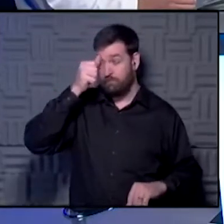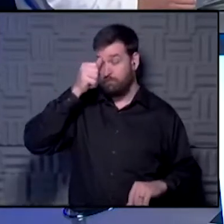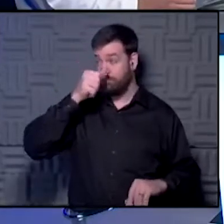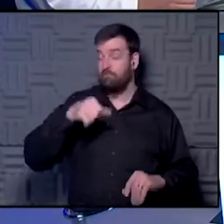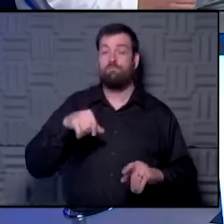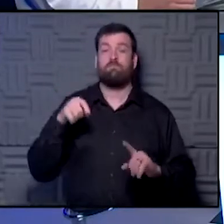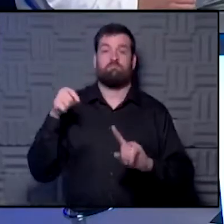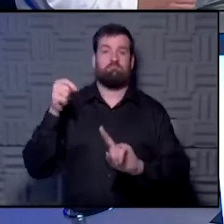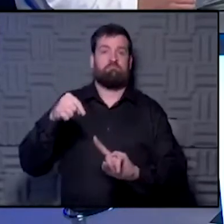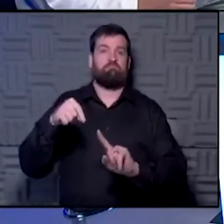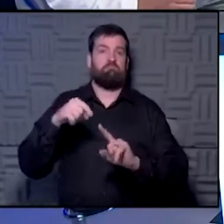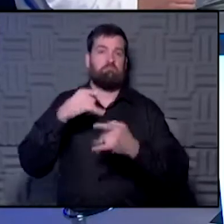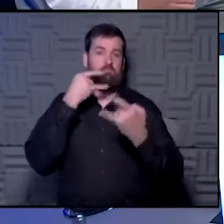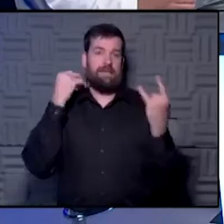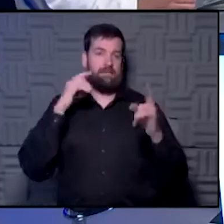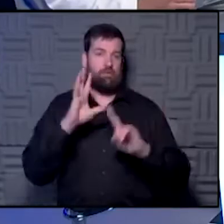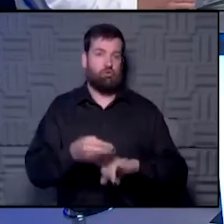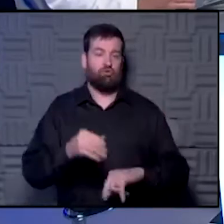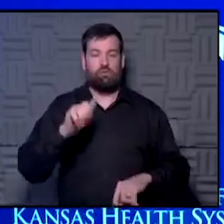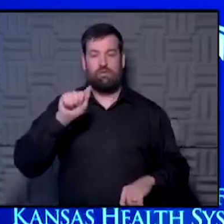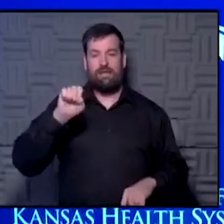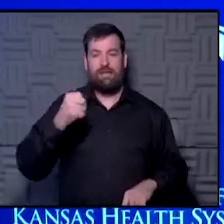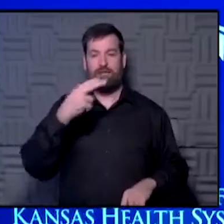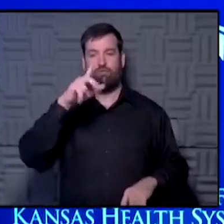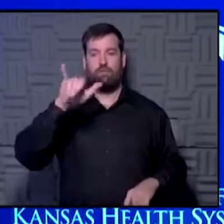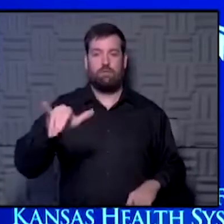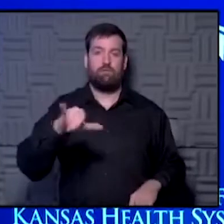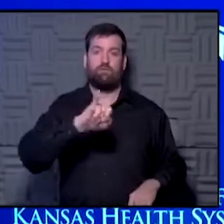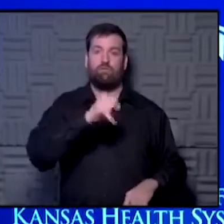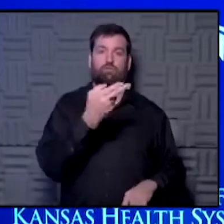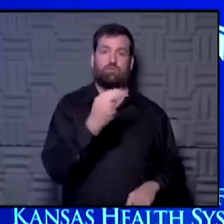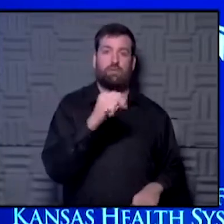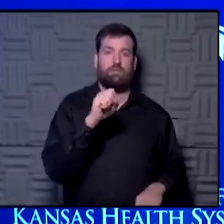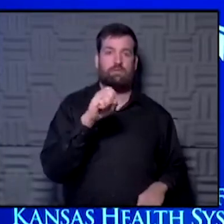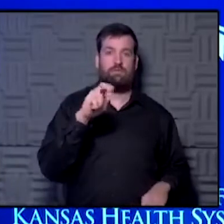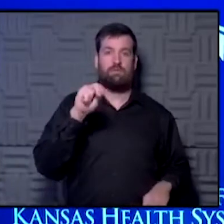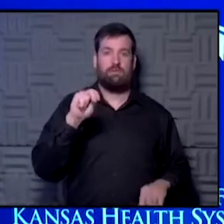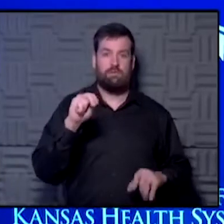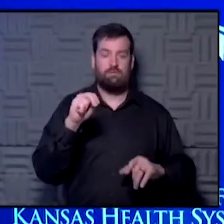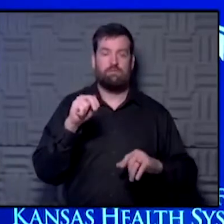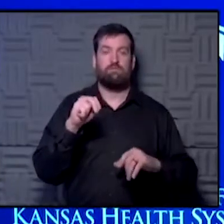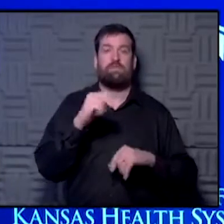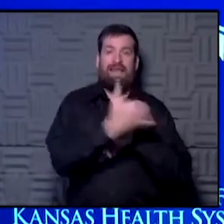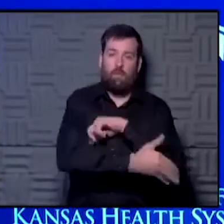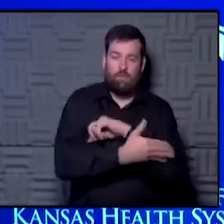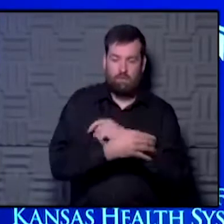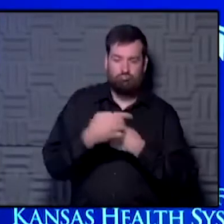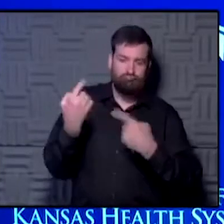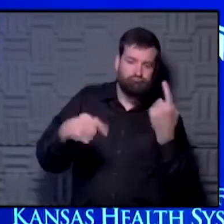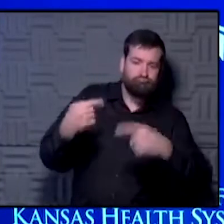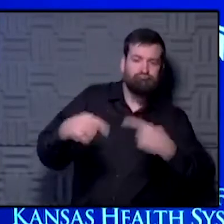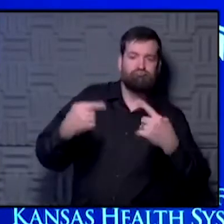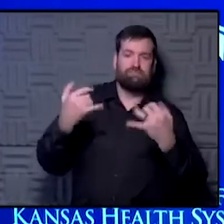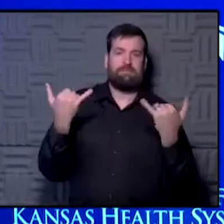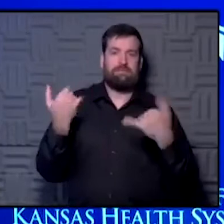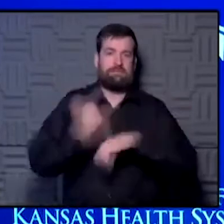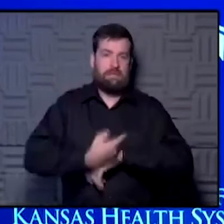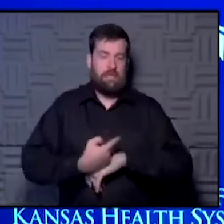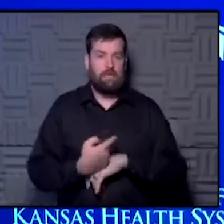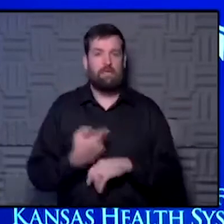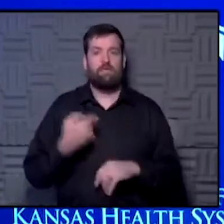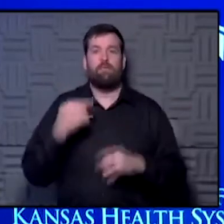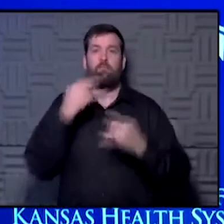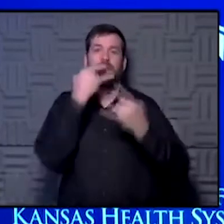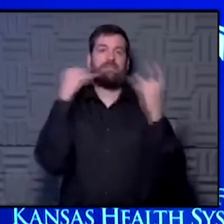of masking culture, Ashley said Johnson County is meeting today to debate the masking policies. What is the panel's